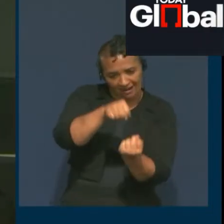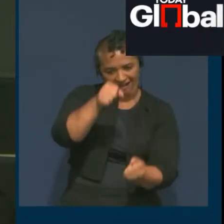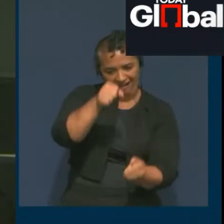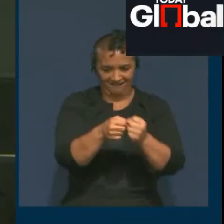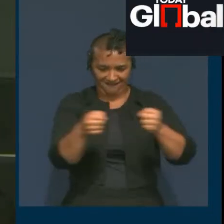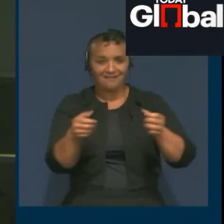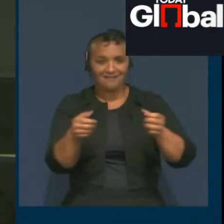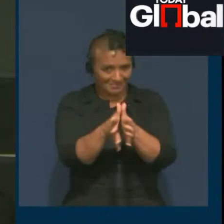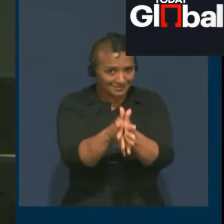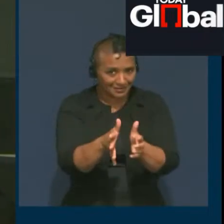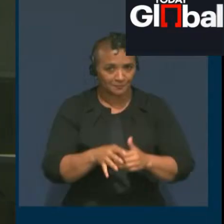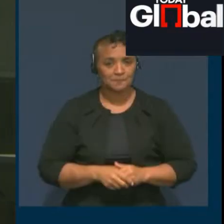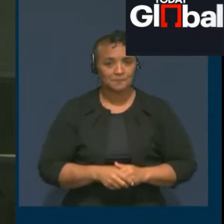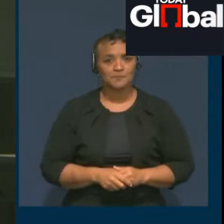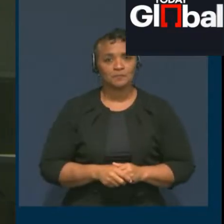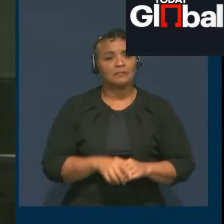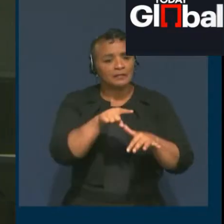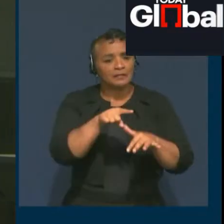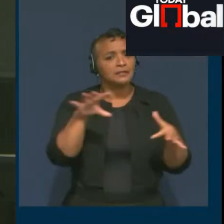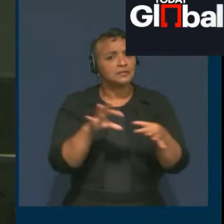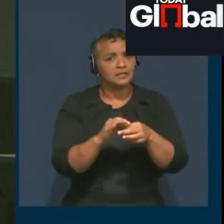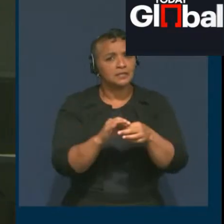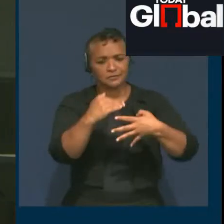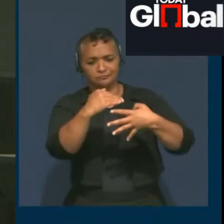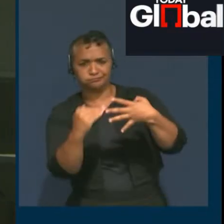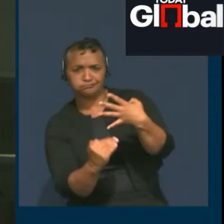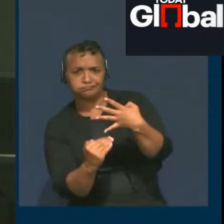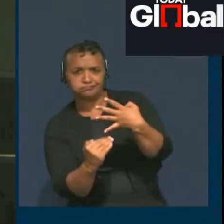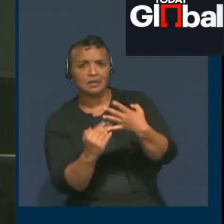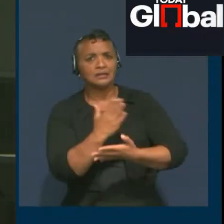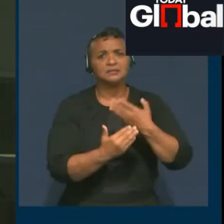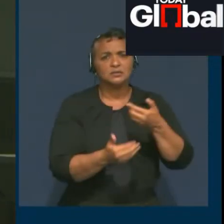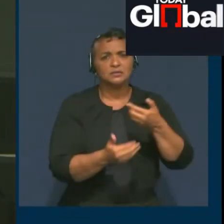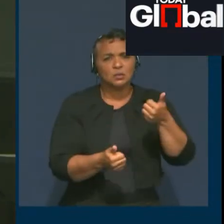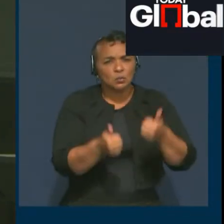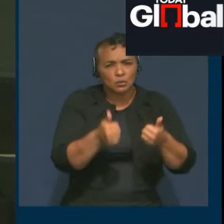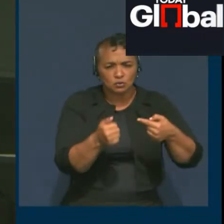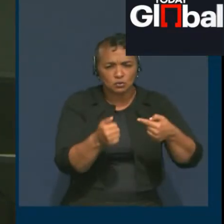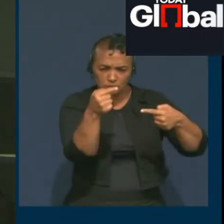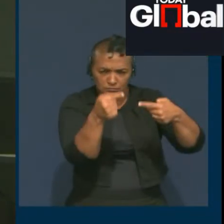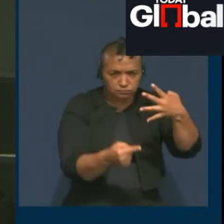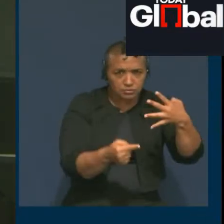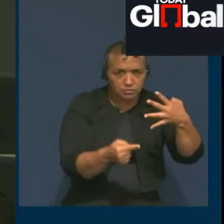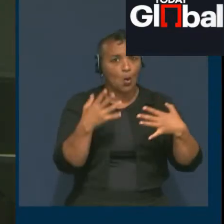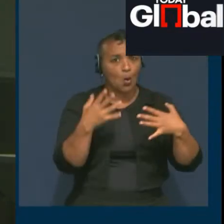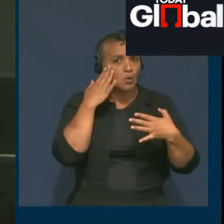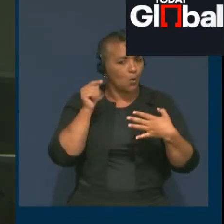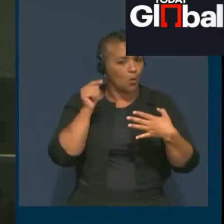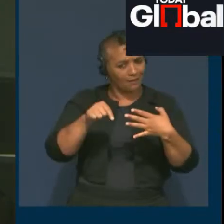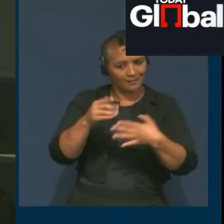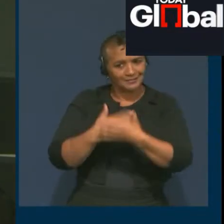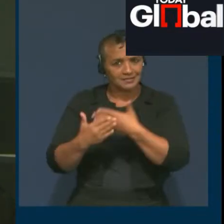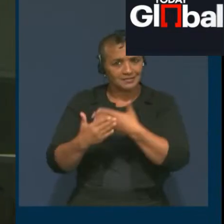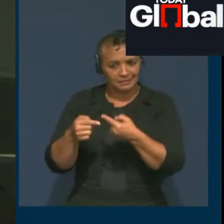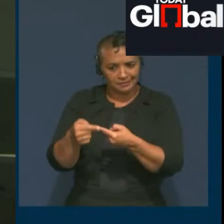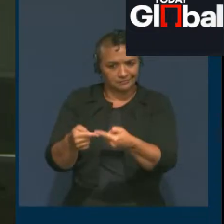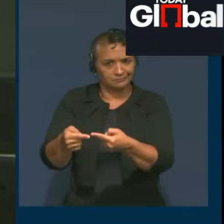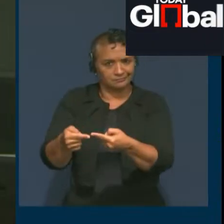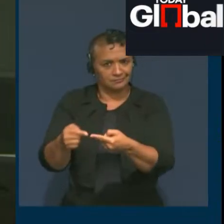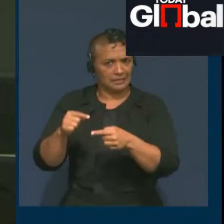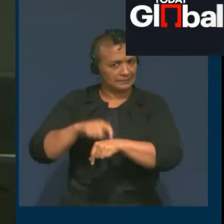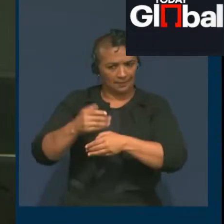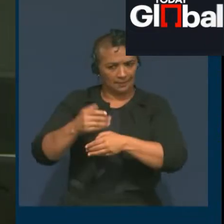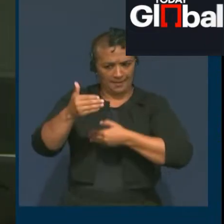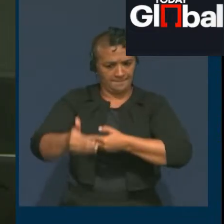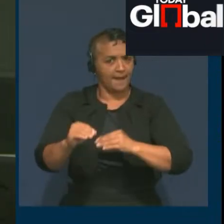of disability and the sustainability of the disability. The law